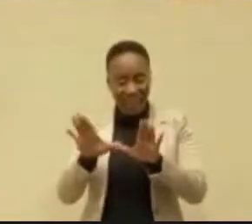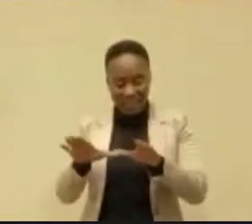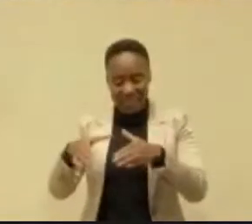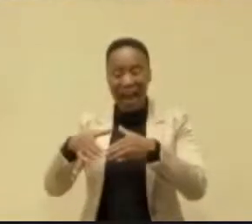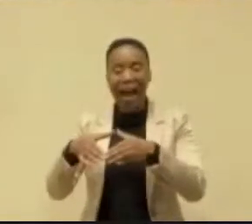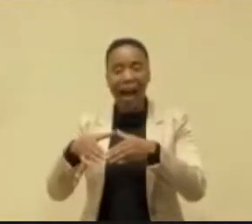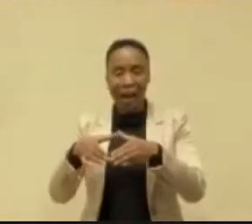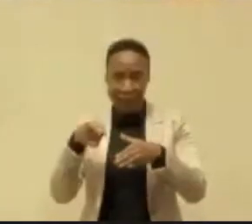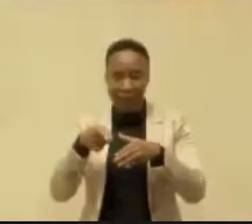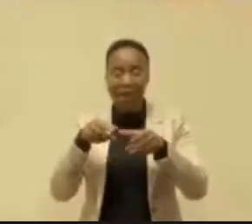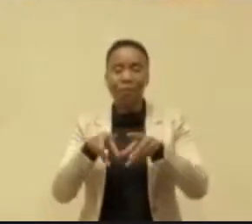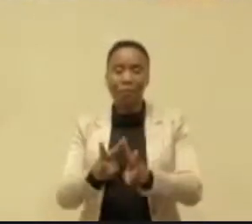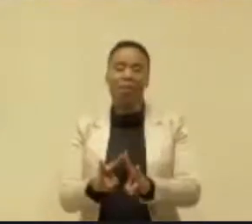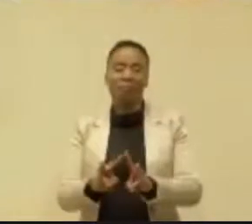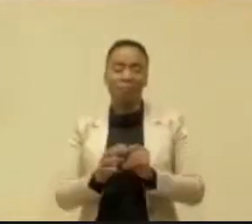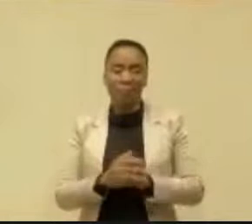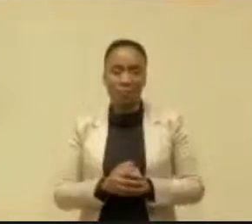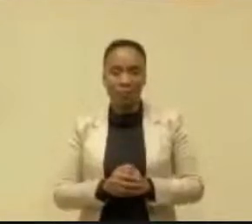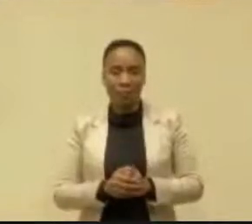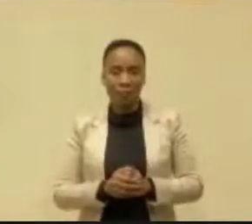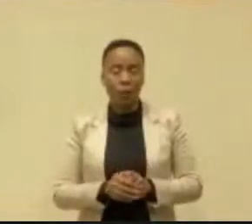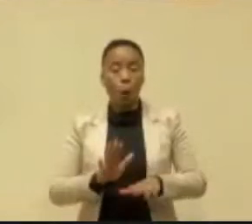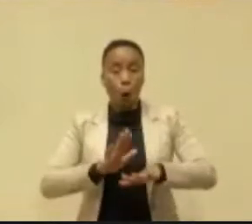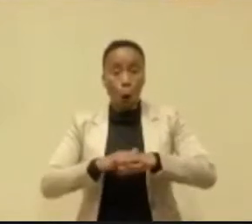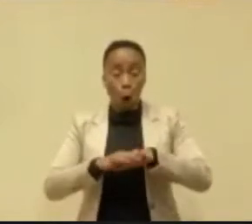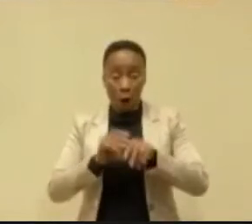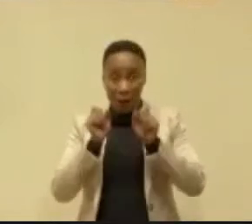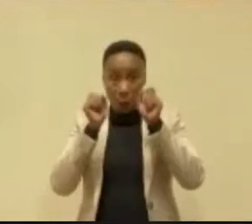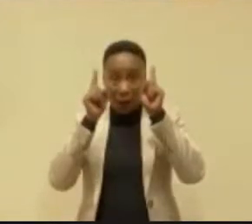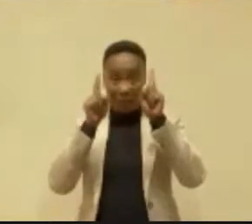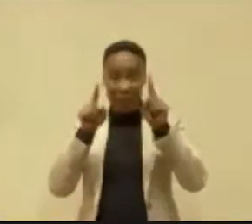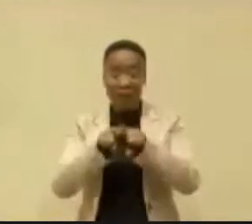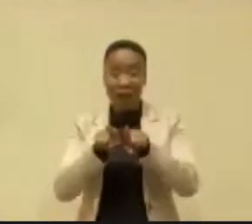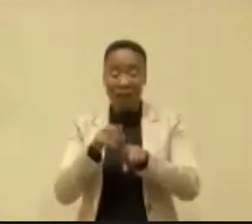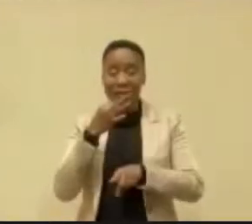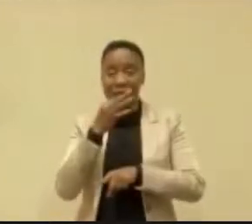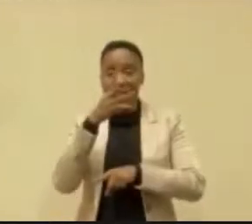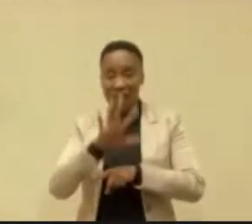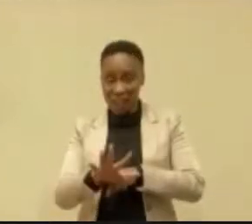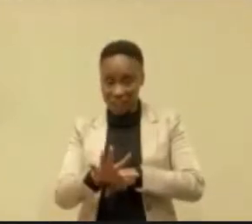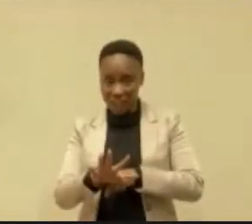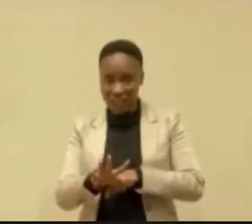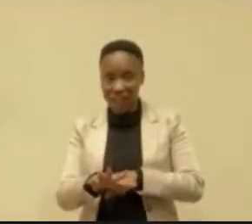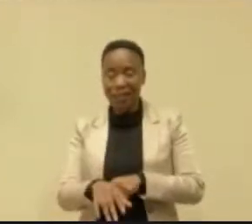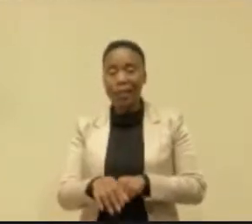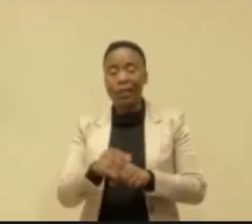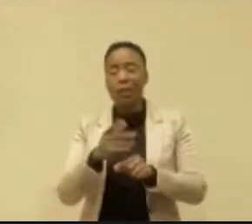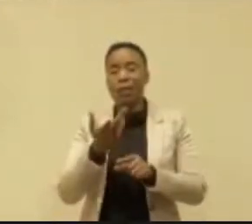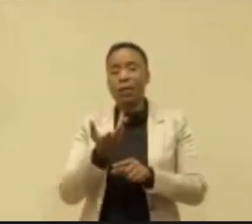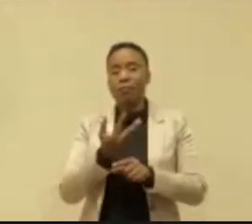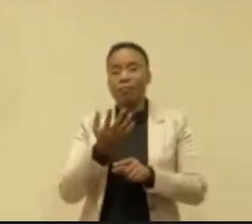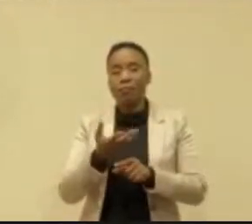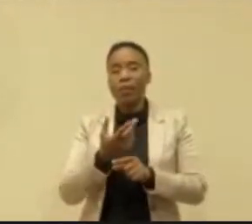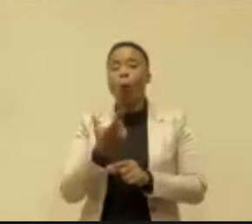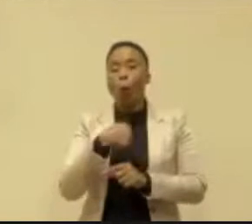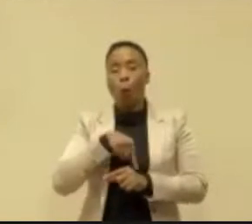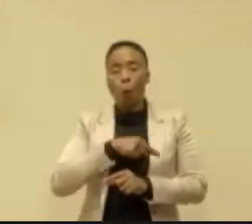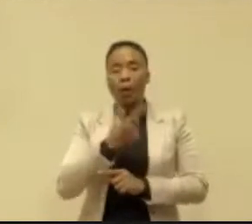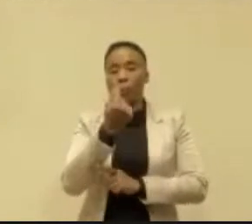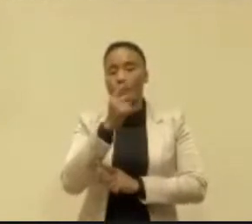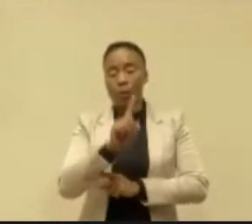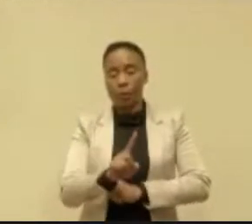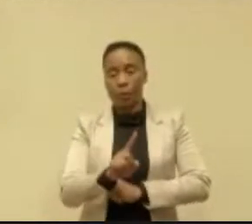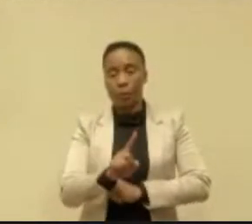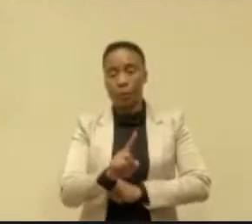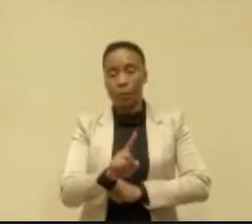that regard and then on awareness like i said this is what we we do